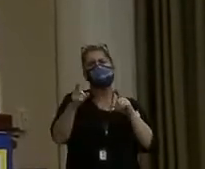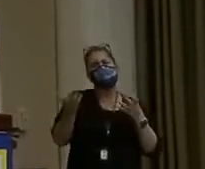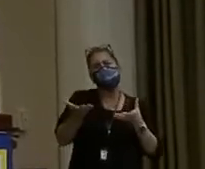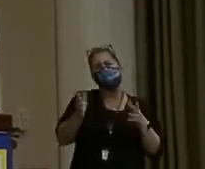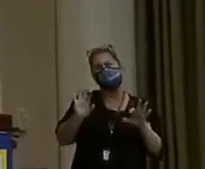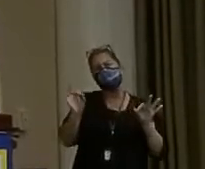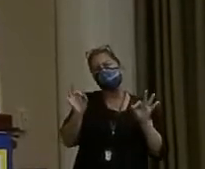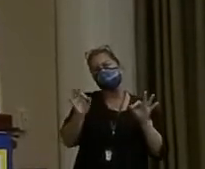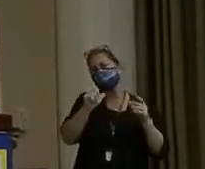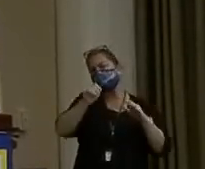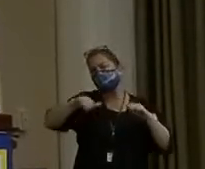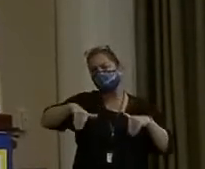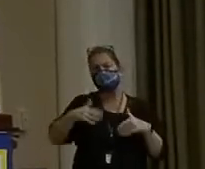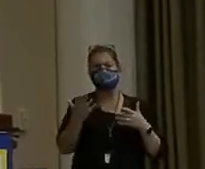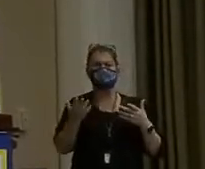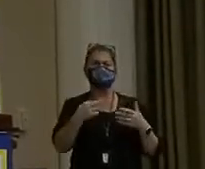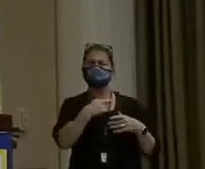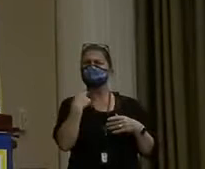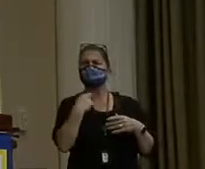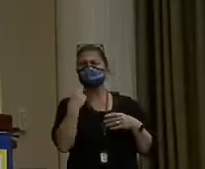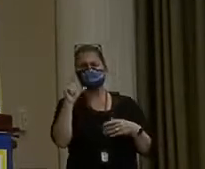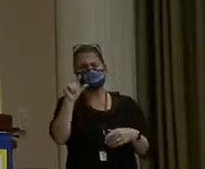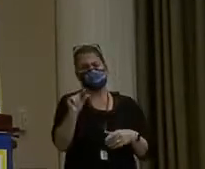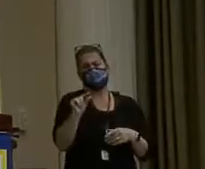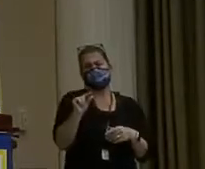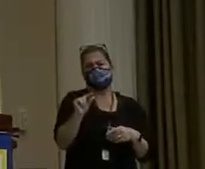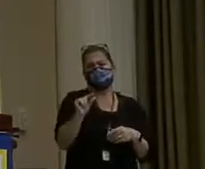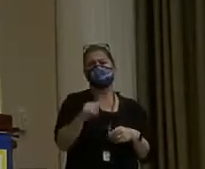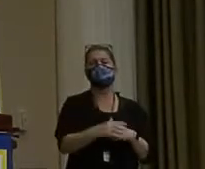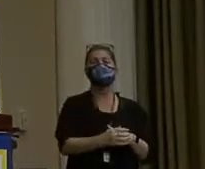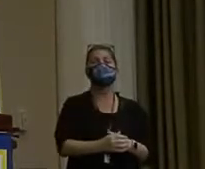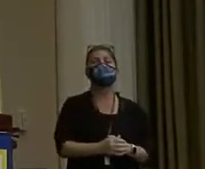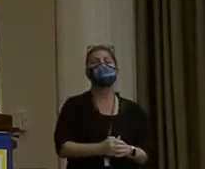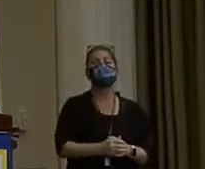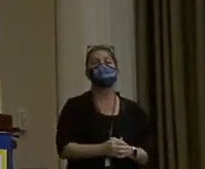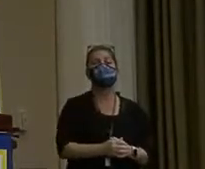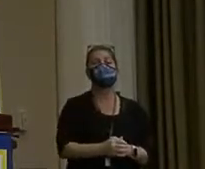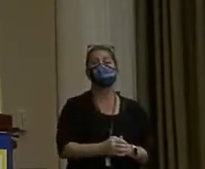that the risk for here in New York is very low.